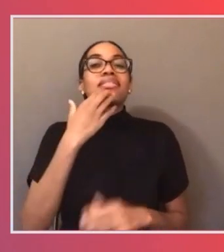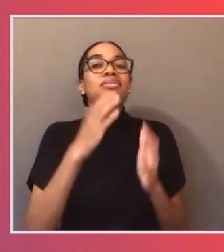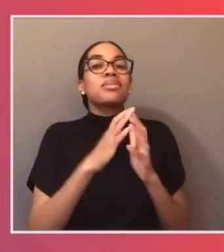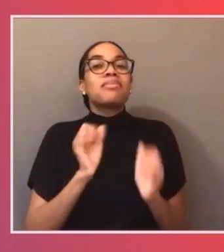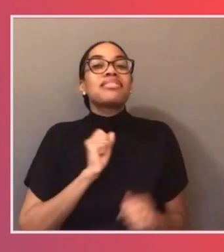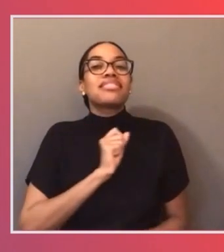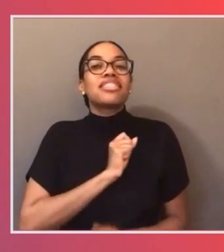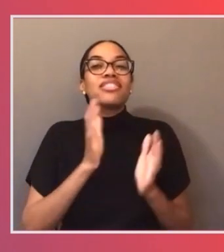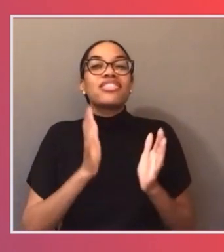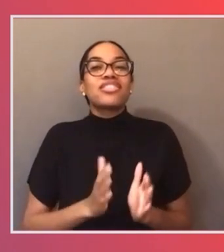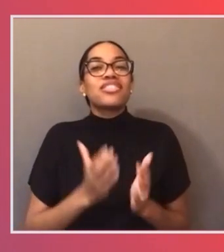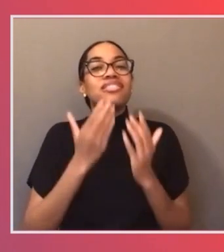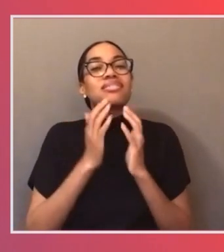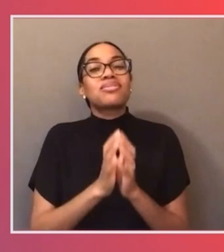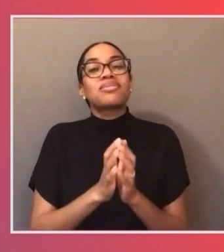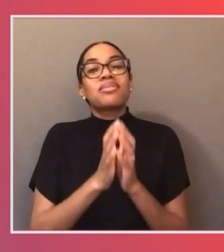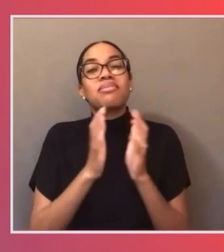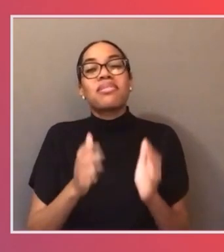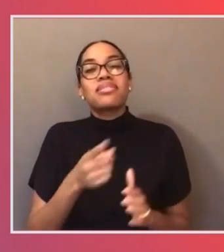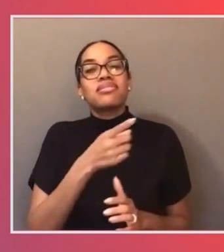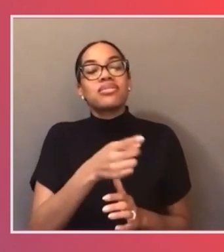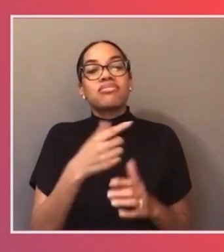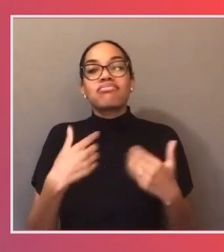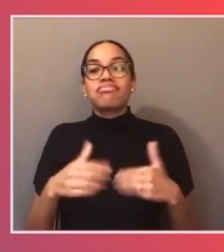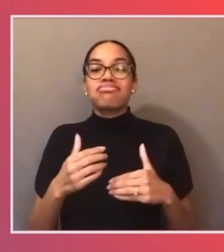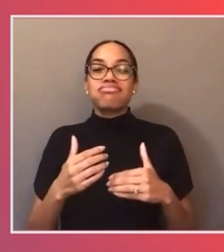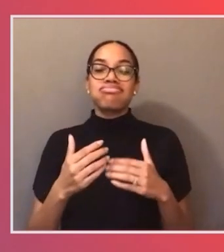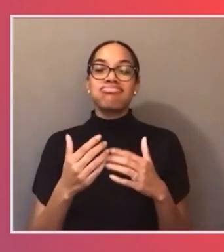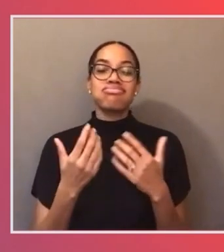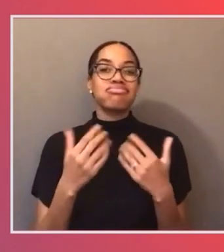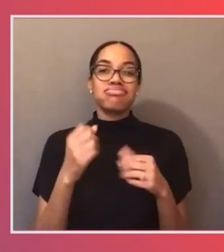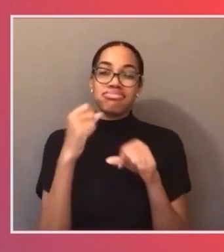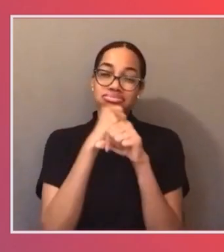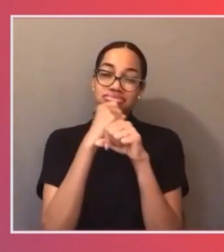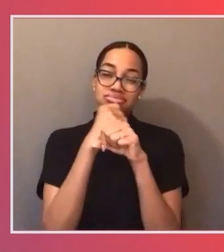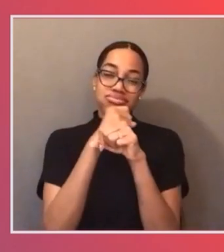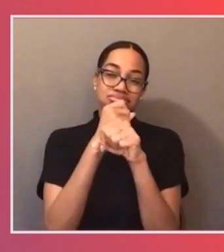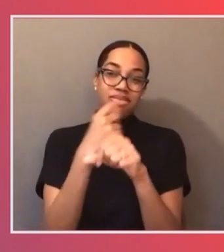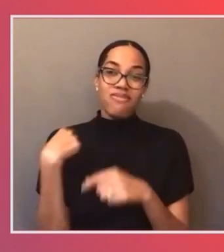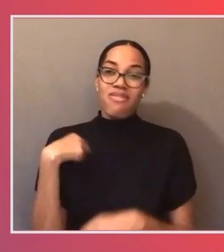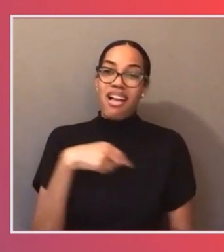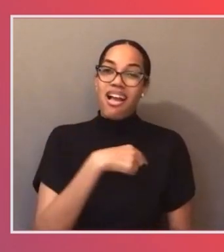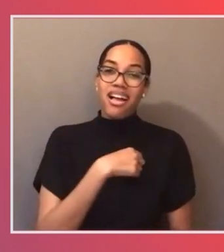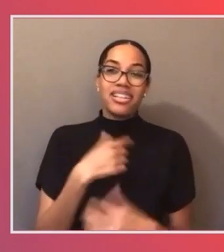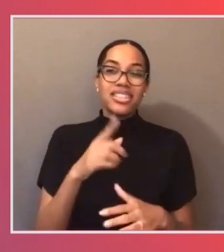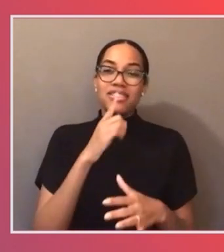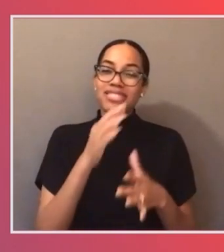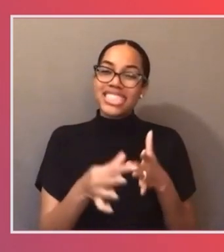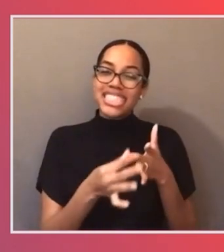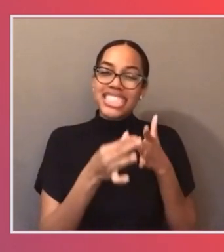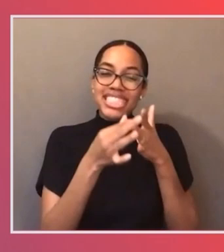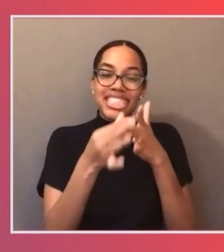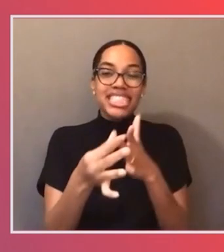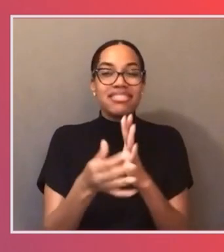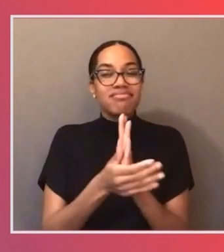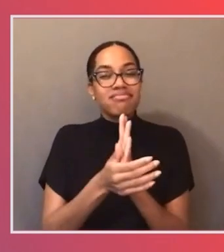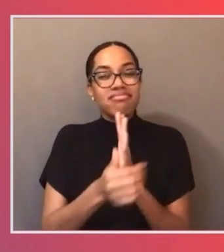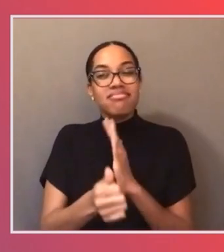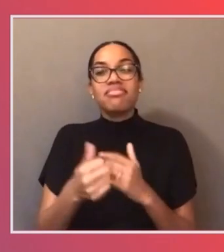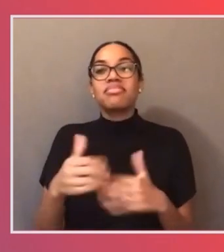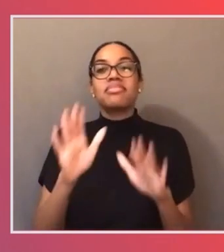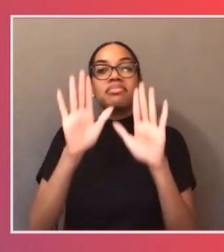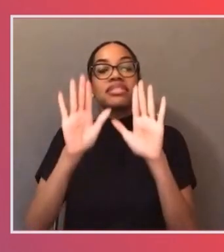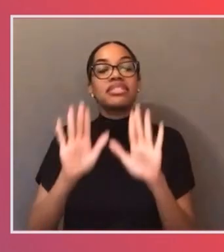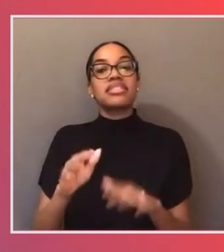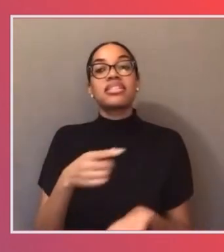that is fighting for us all in the front lines and not letting us down and always compelling us